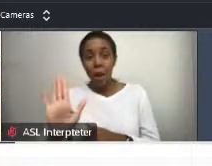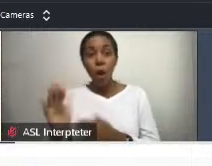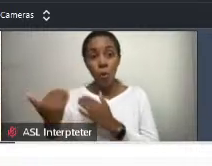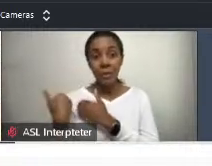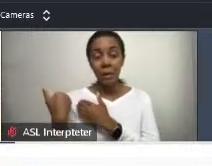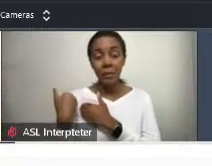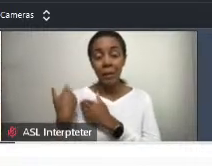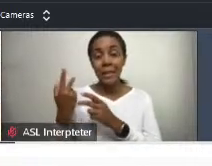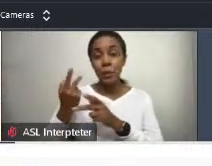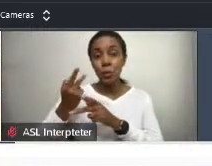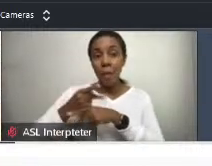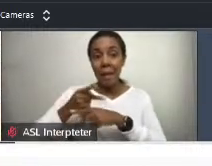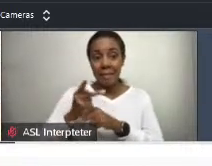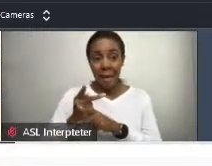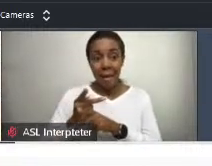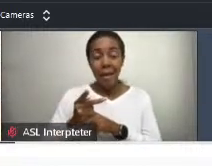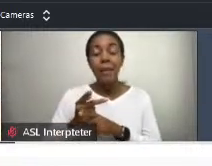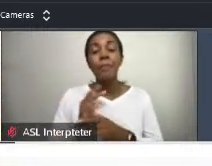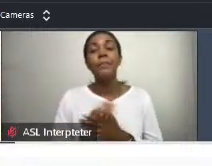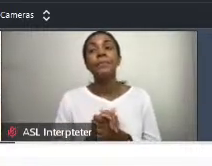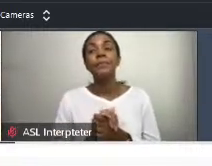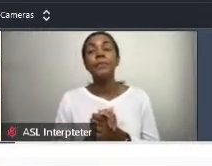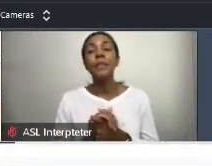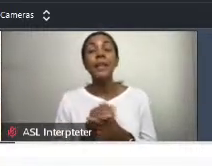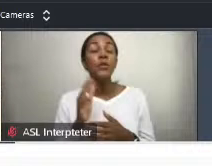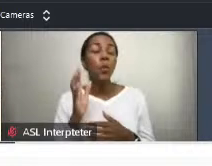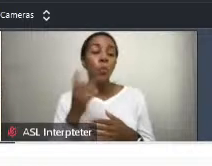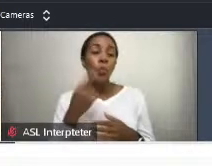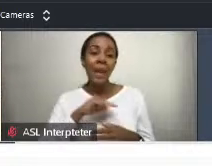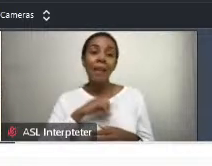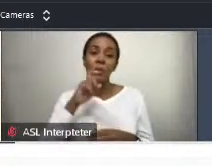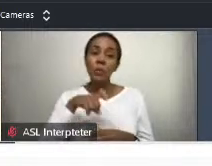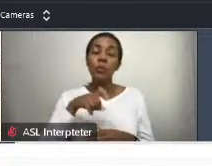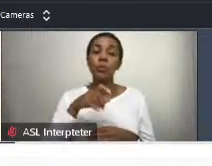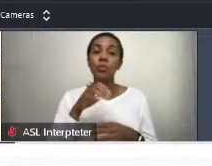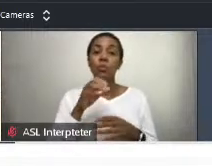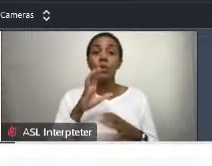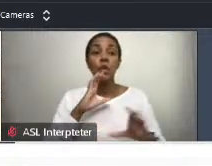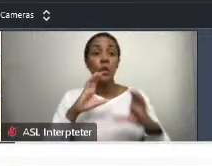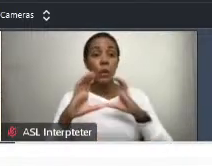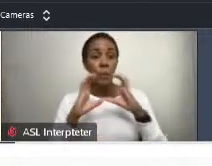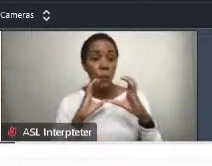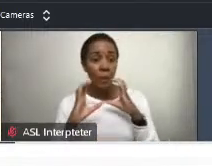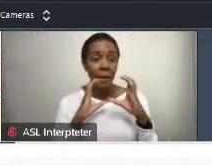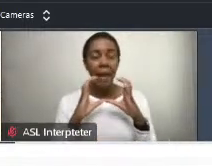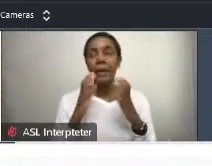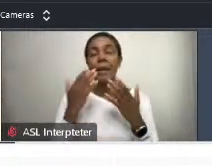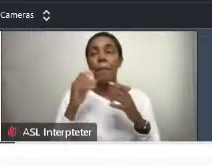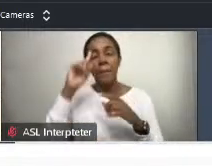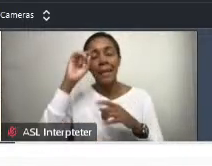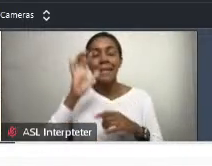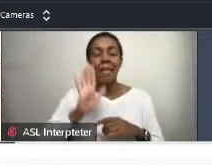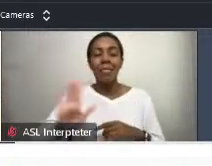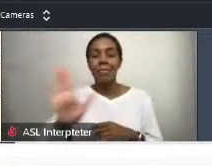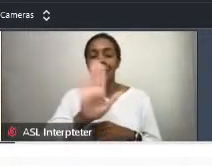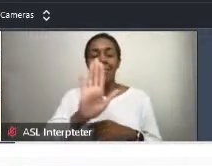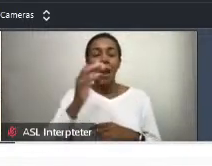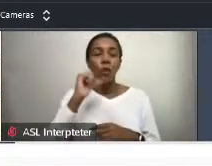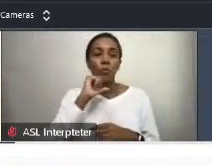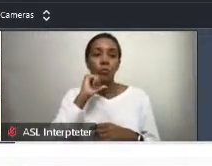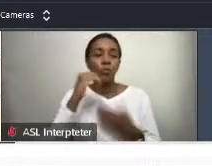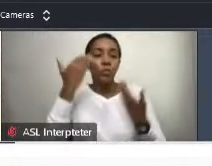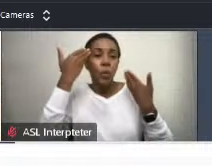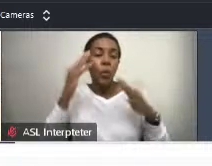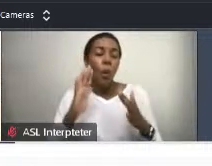talking to Councilman Ford, that we communicate, because there's some who are not going to be familiar with what it would be required, because they are unique, because they